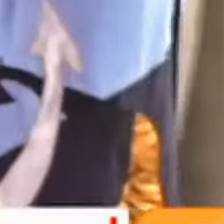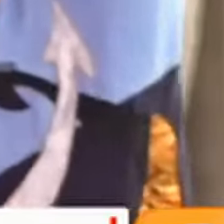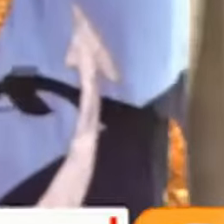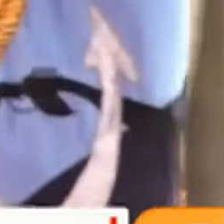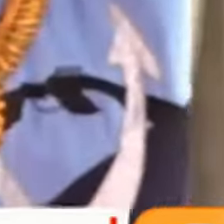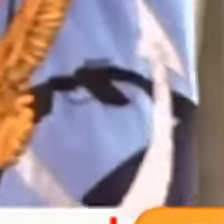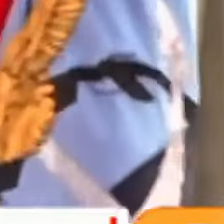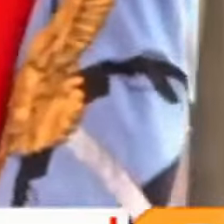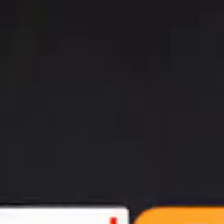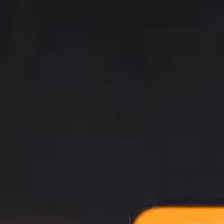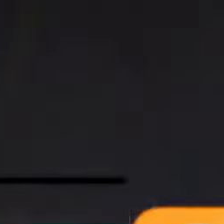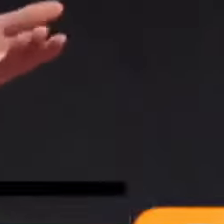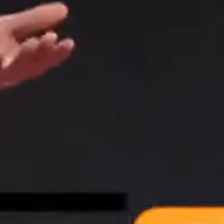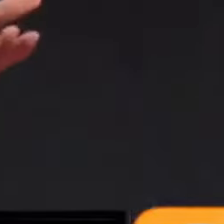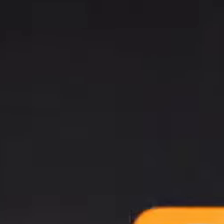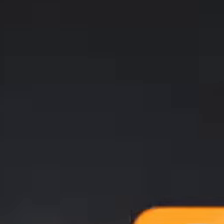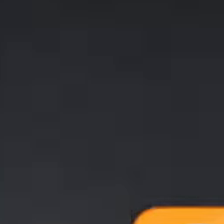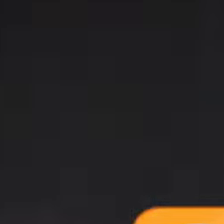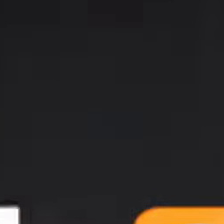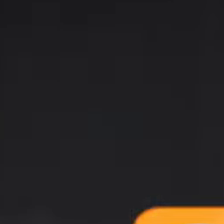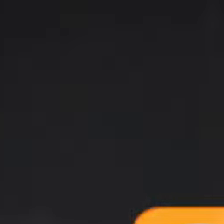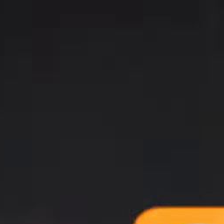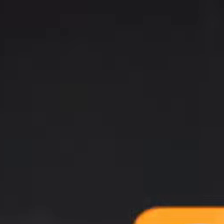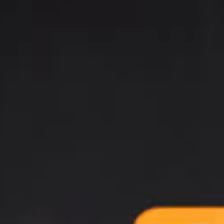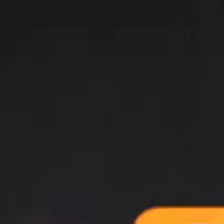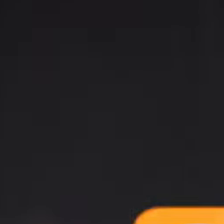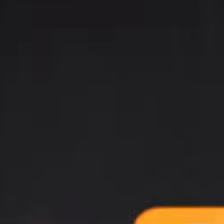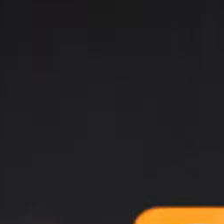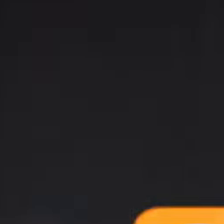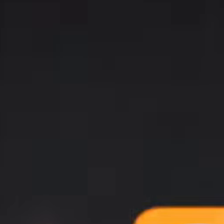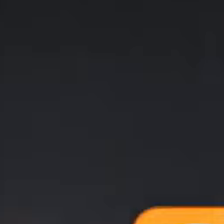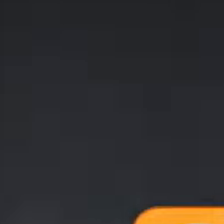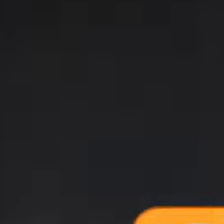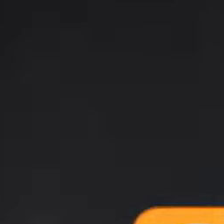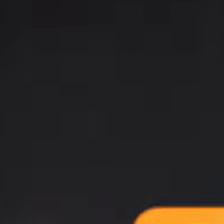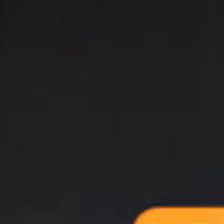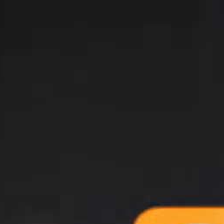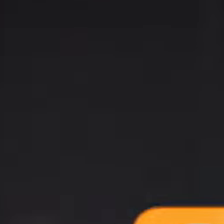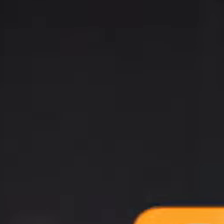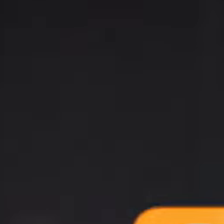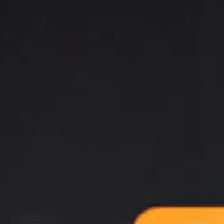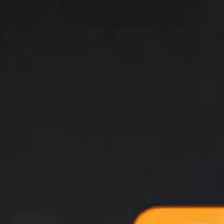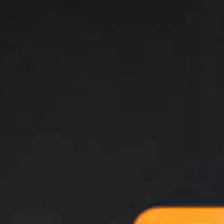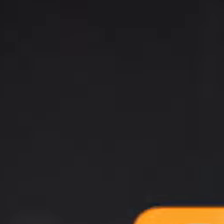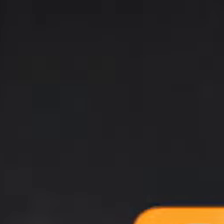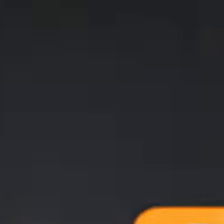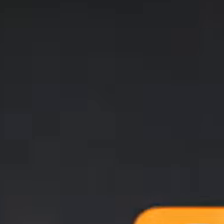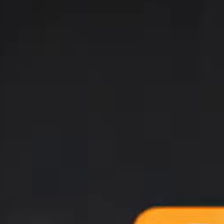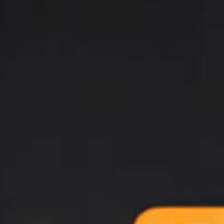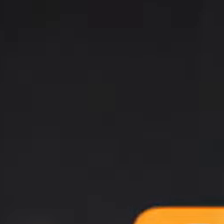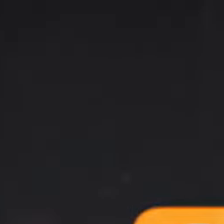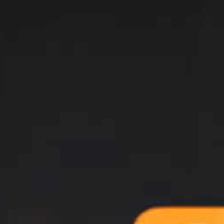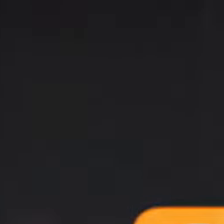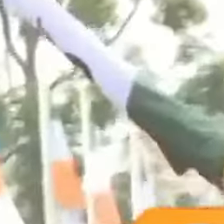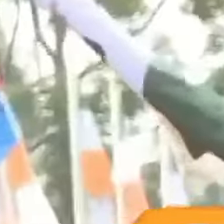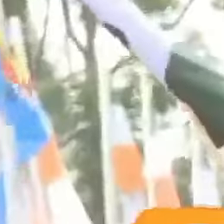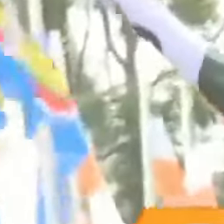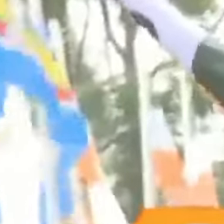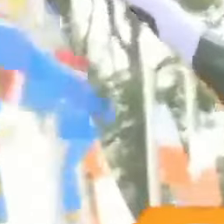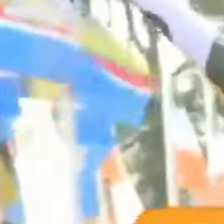mpaka pahali imefika. It's an emotional moment for me. I rarely do this, but this is